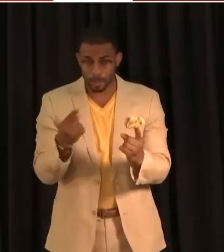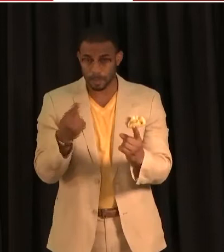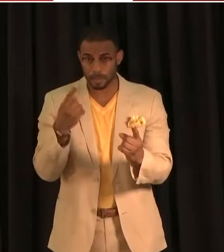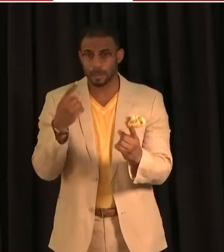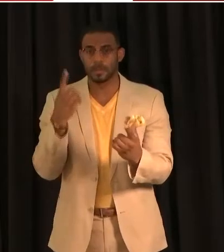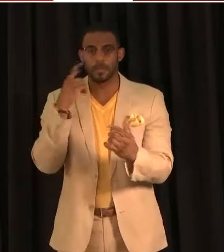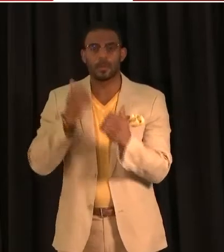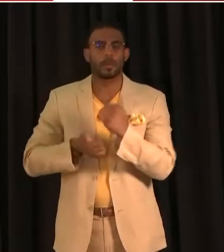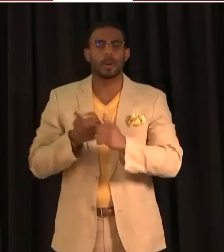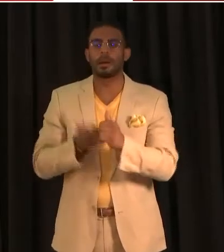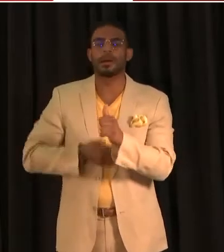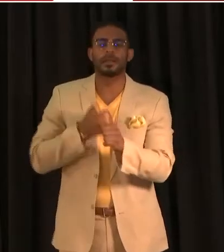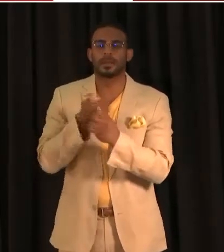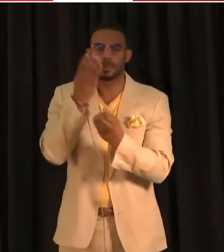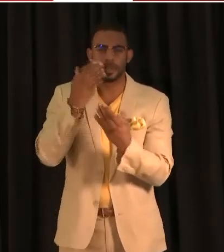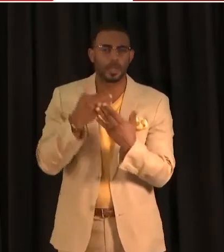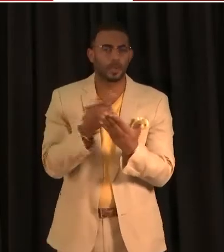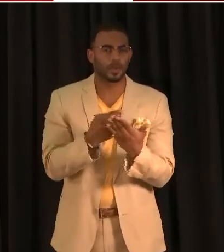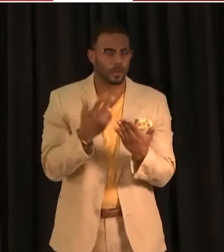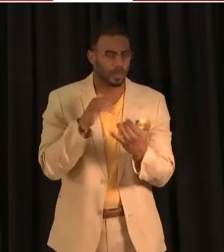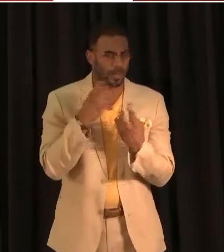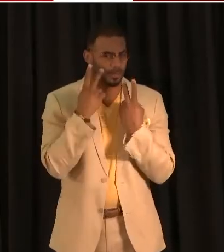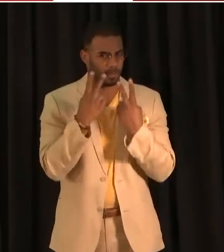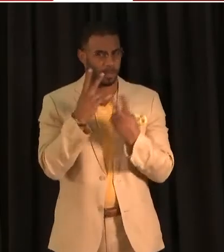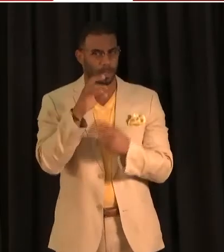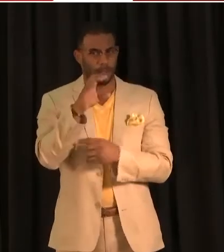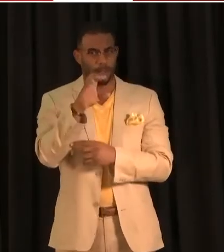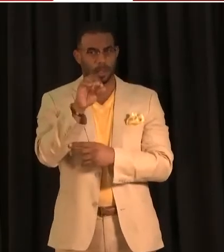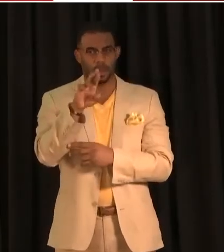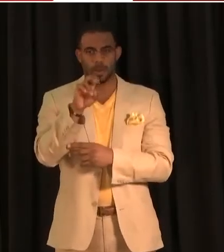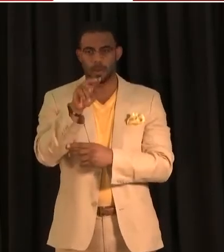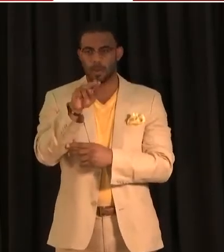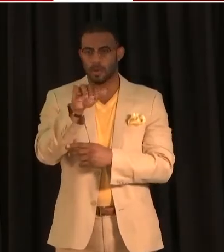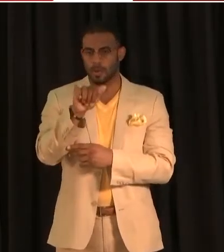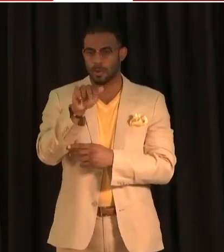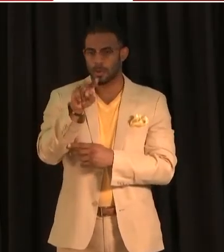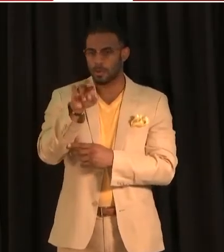everyone for the most up-to-date information and resources, you can visit